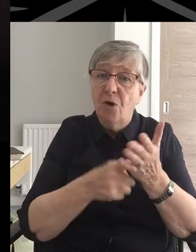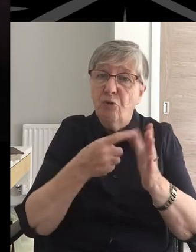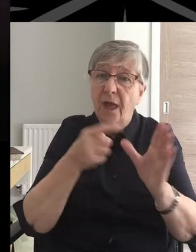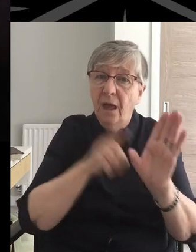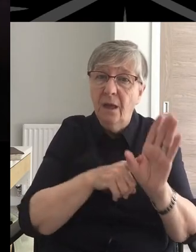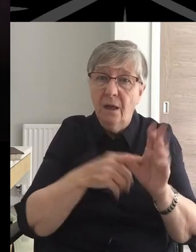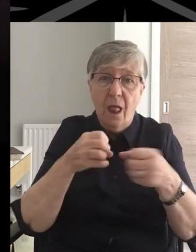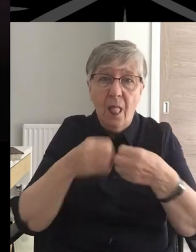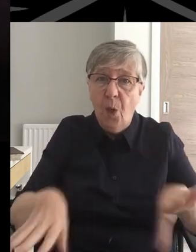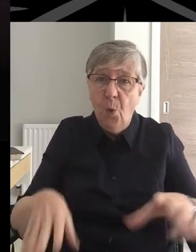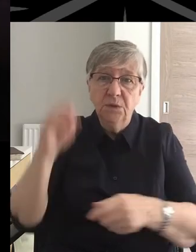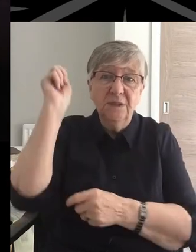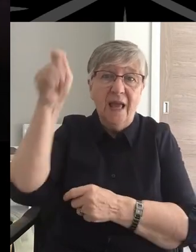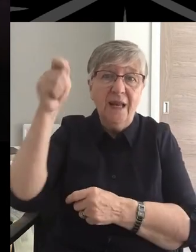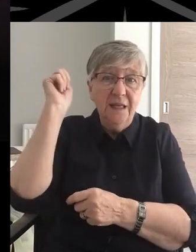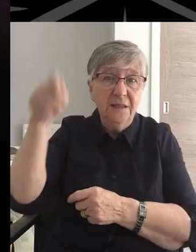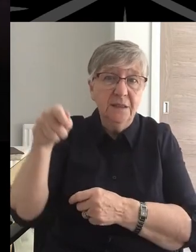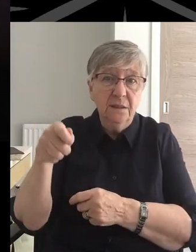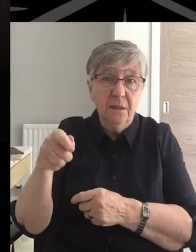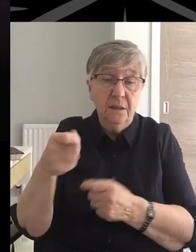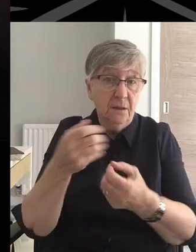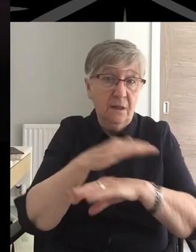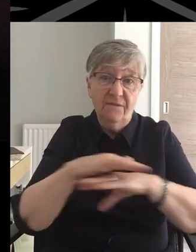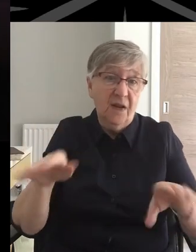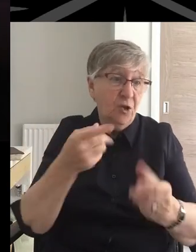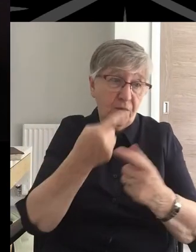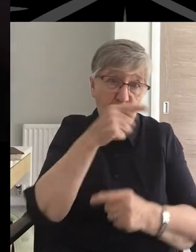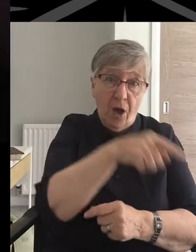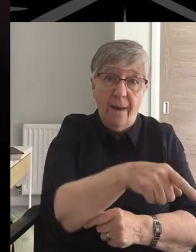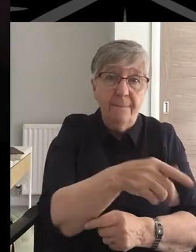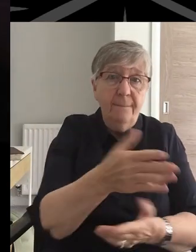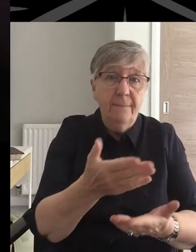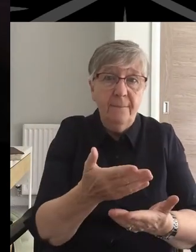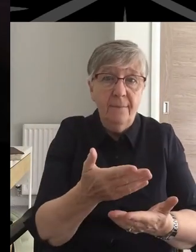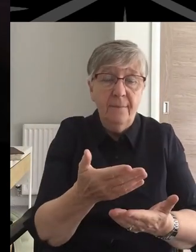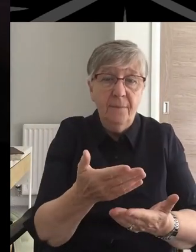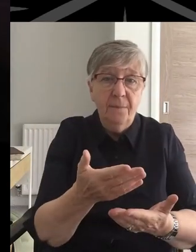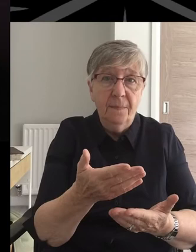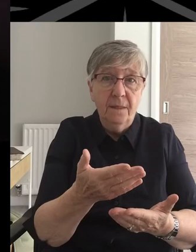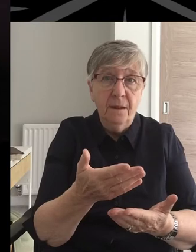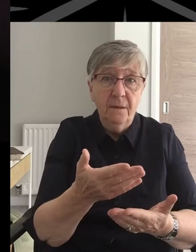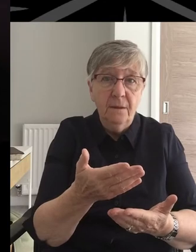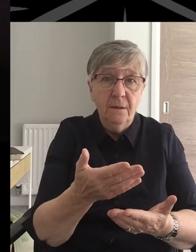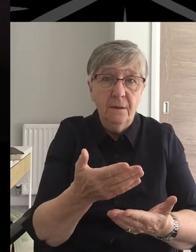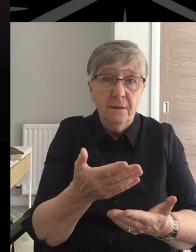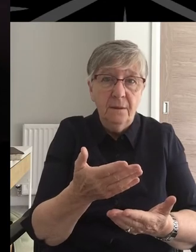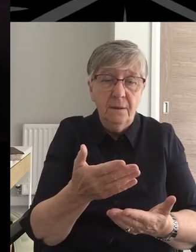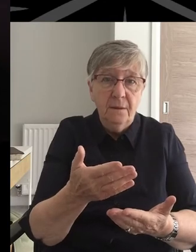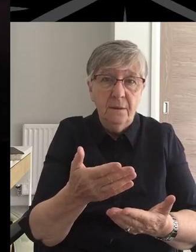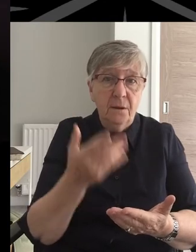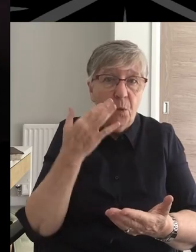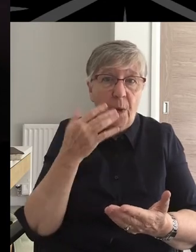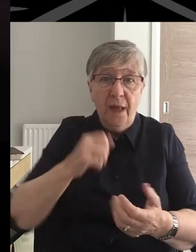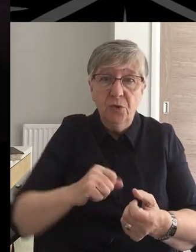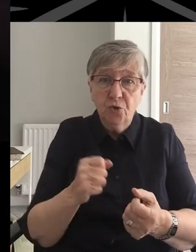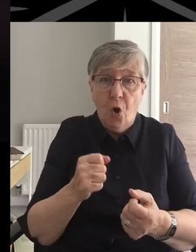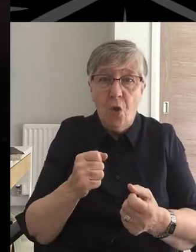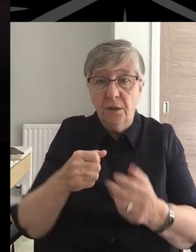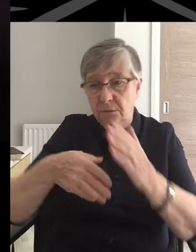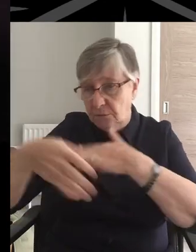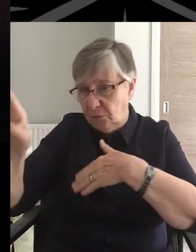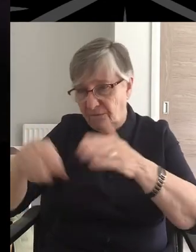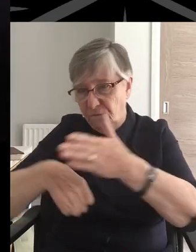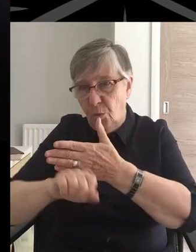at Wimbledon. It's over. Okay, there might be a tournament going on, but he's no part in it. It's finished. Or when Scotland got the